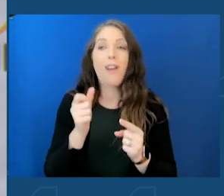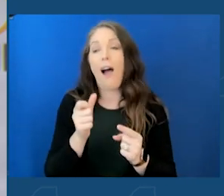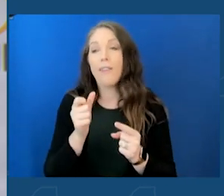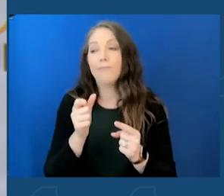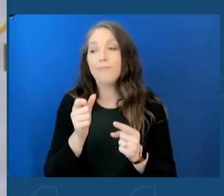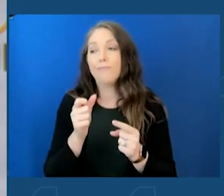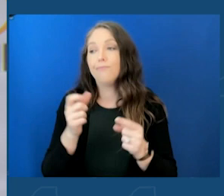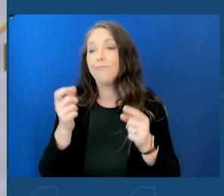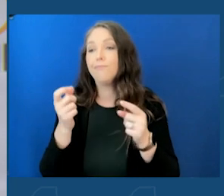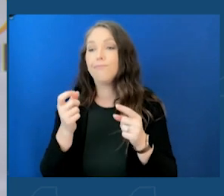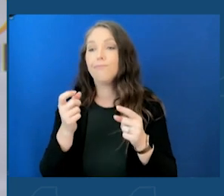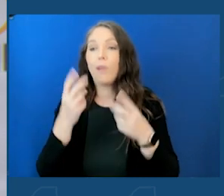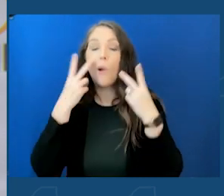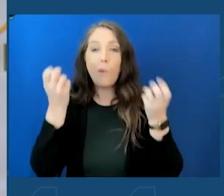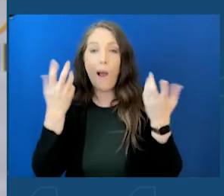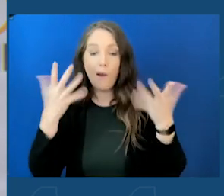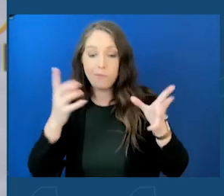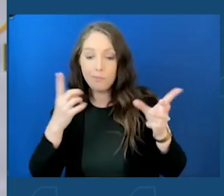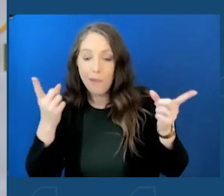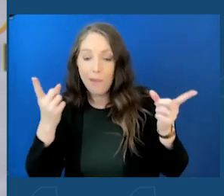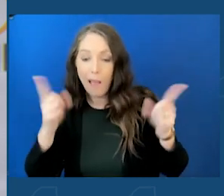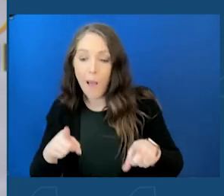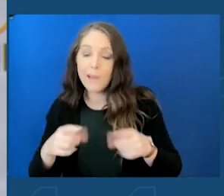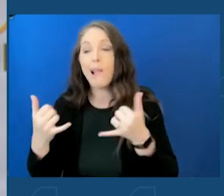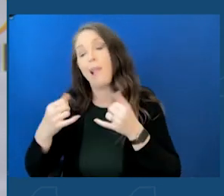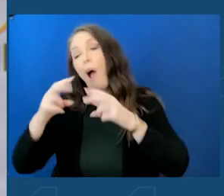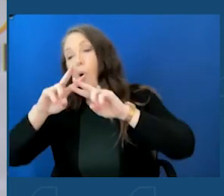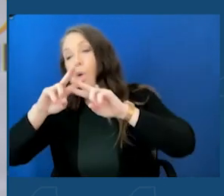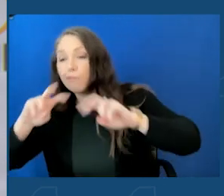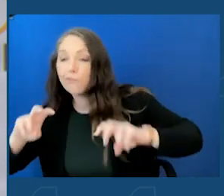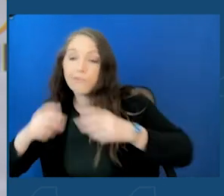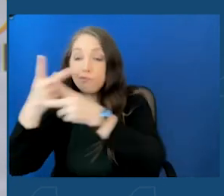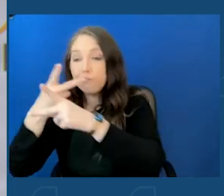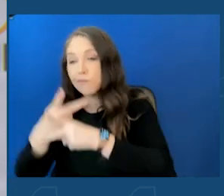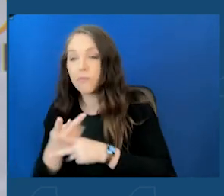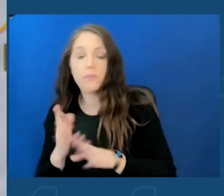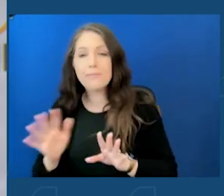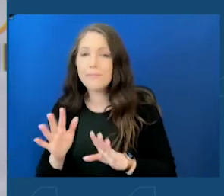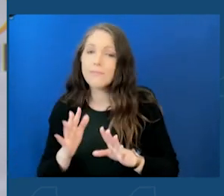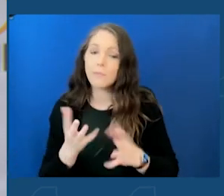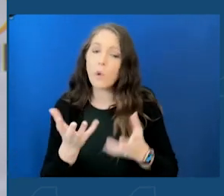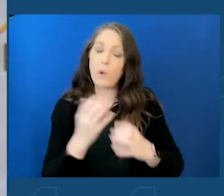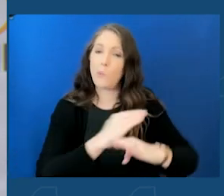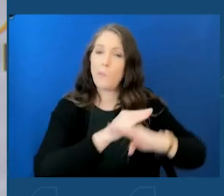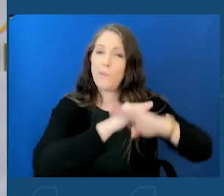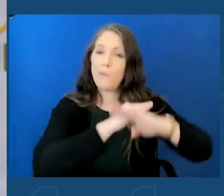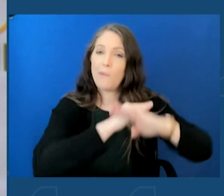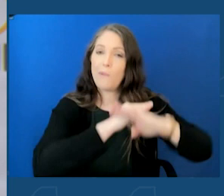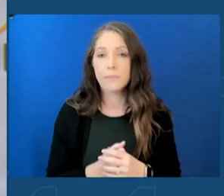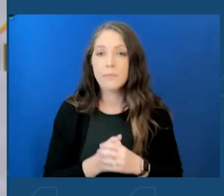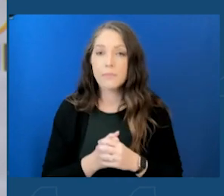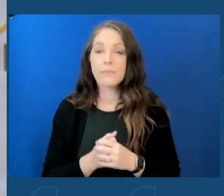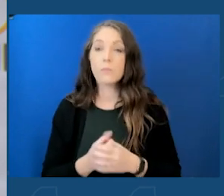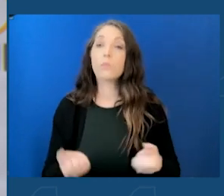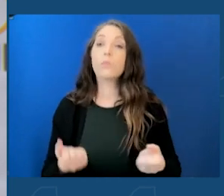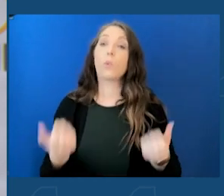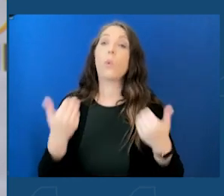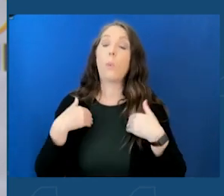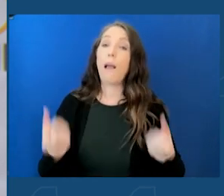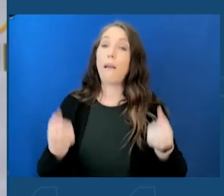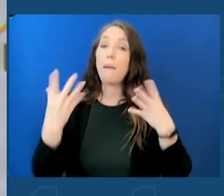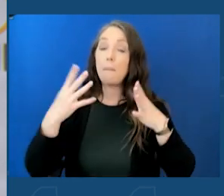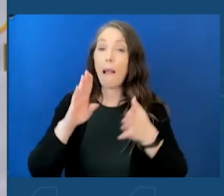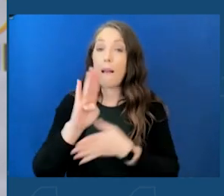what I'm focused on, crime prevention here. So we have a number of bills that'll be dealing with the seizure of firearms from domestic